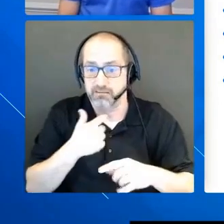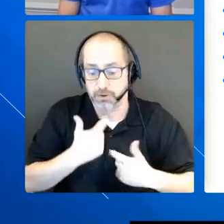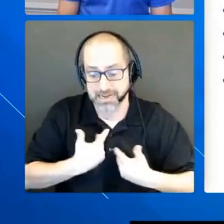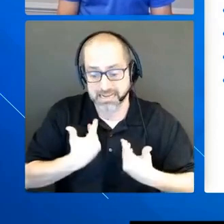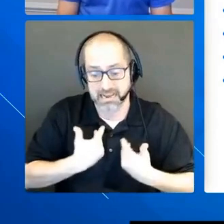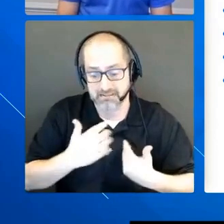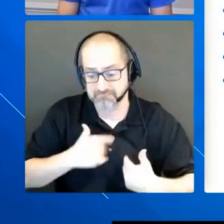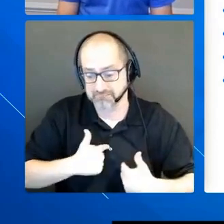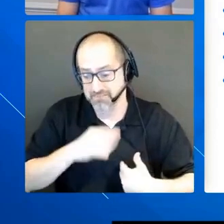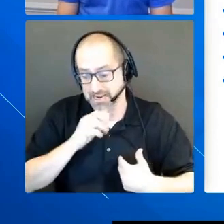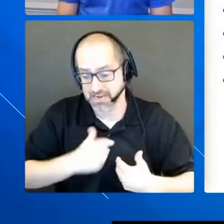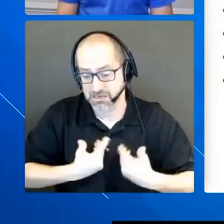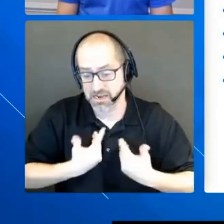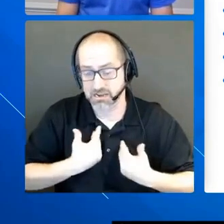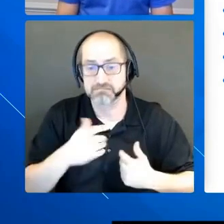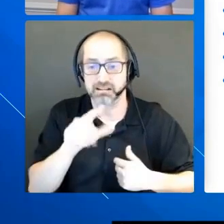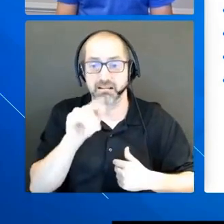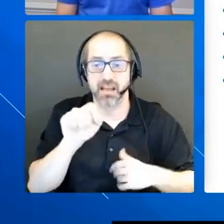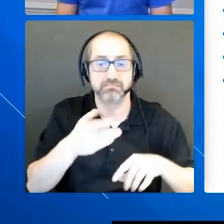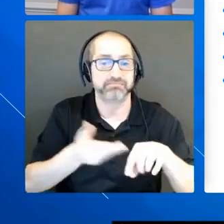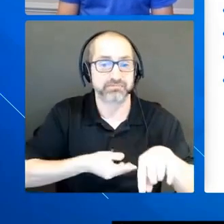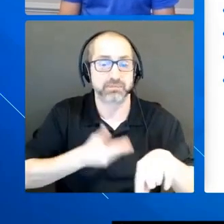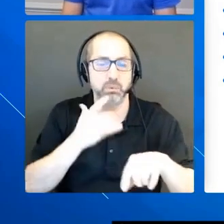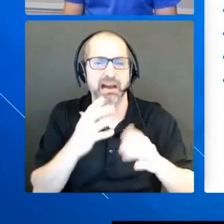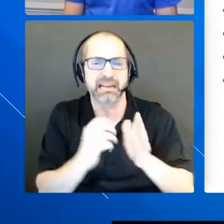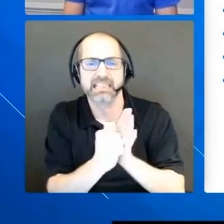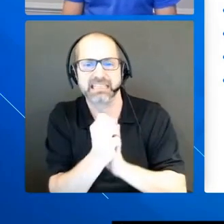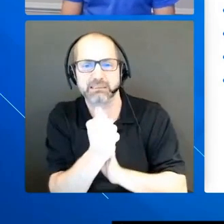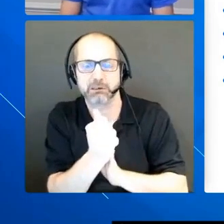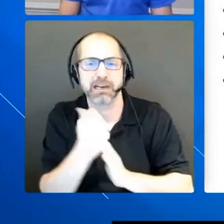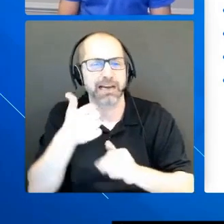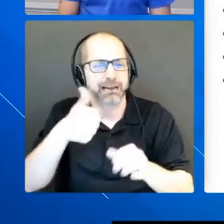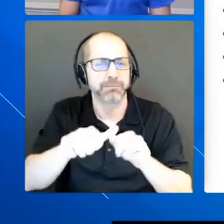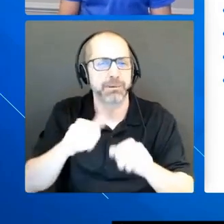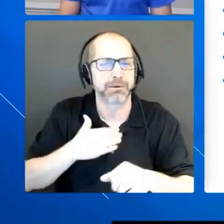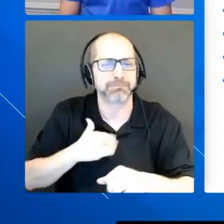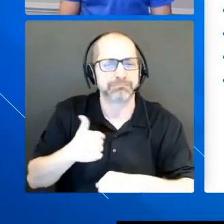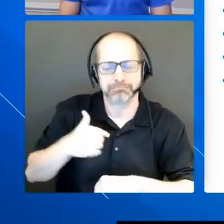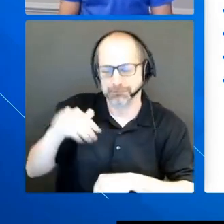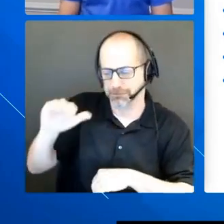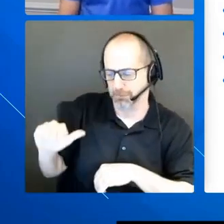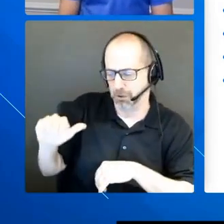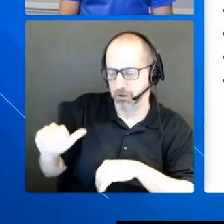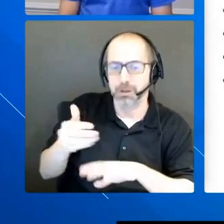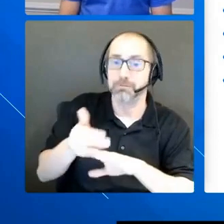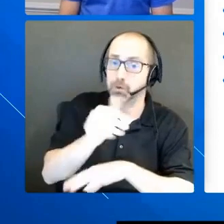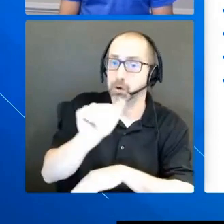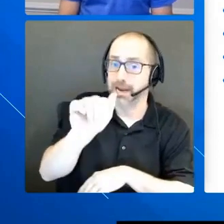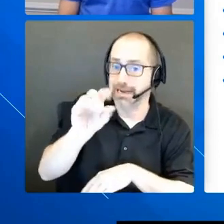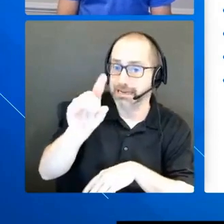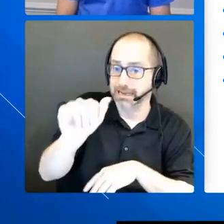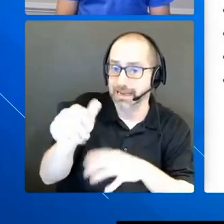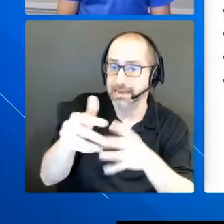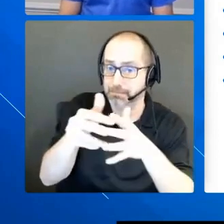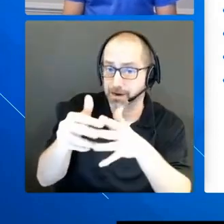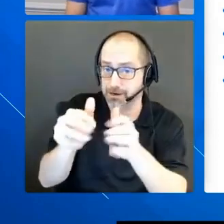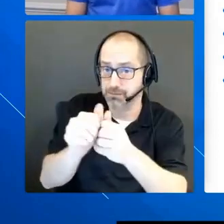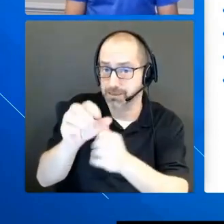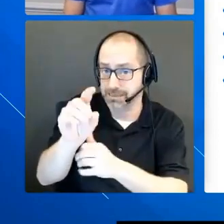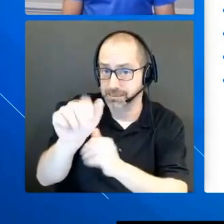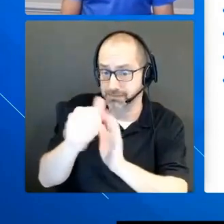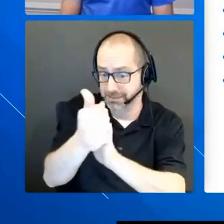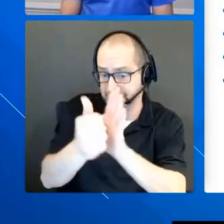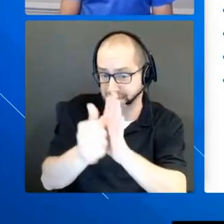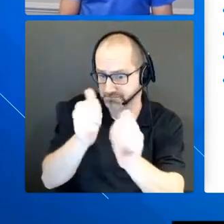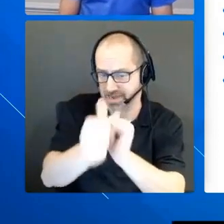at the grocery store for, this was before the ADA, or Americans with Disabilities Act, was passed. So, they didn't have automatic doors way back